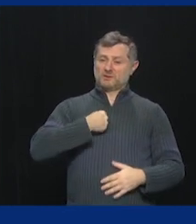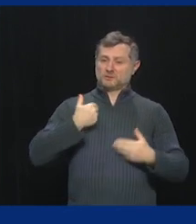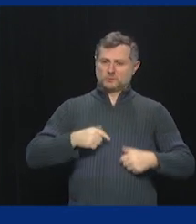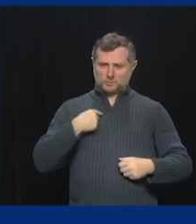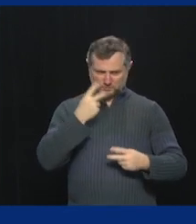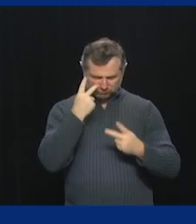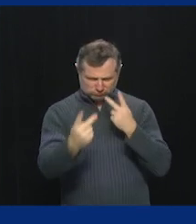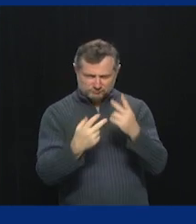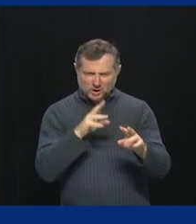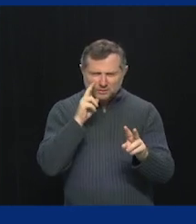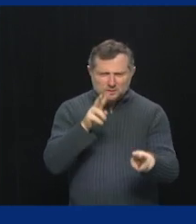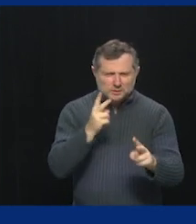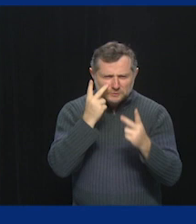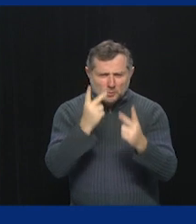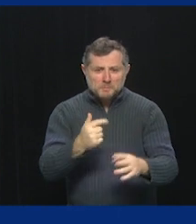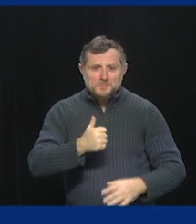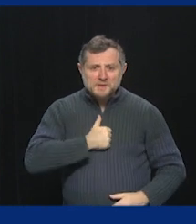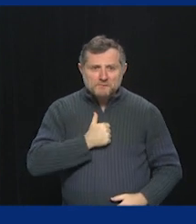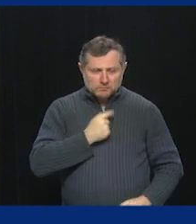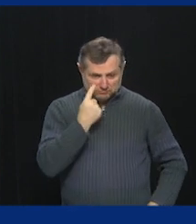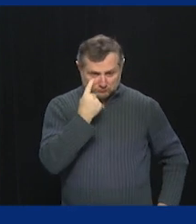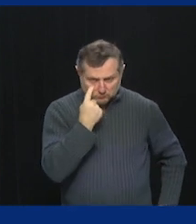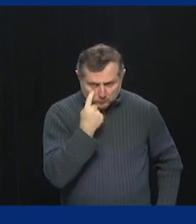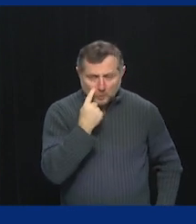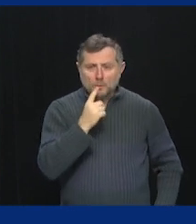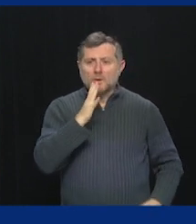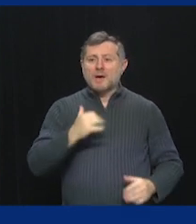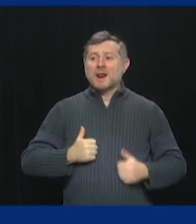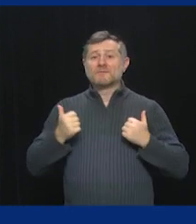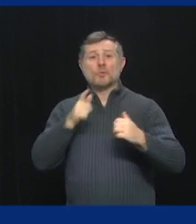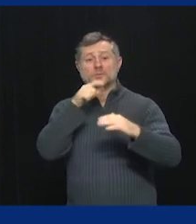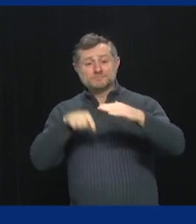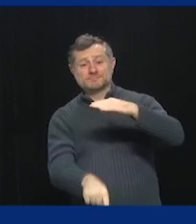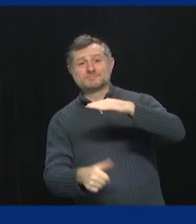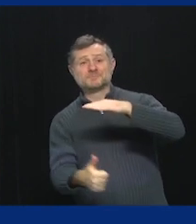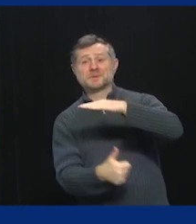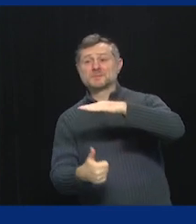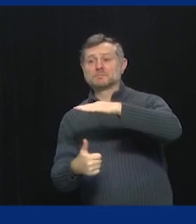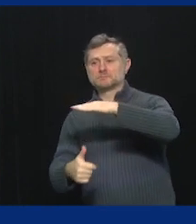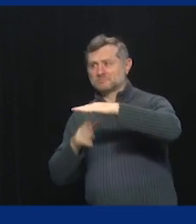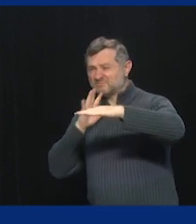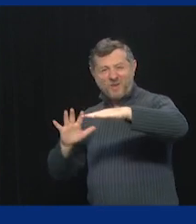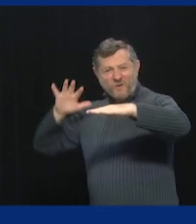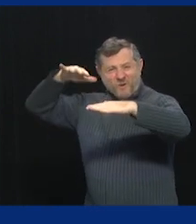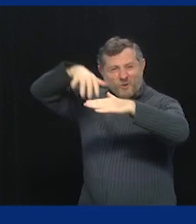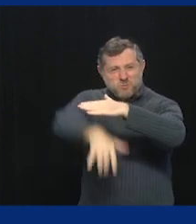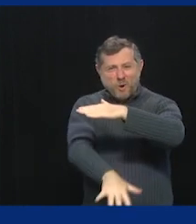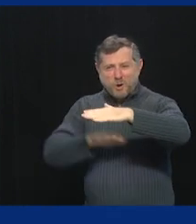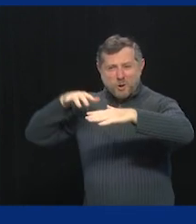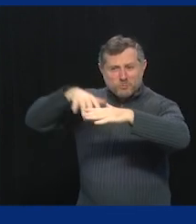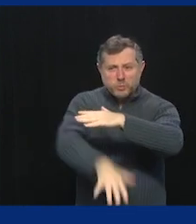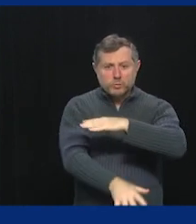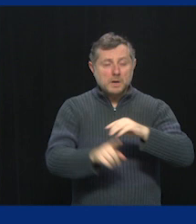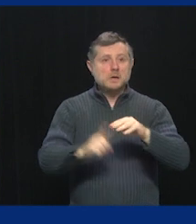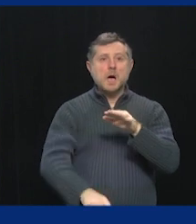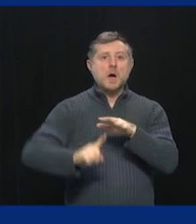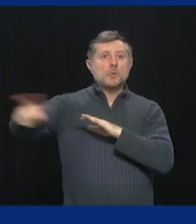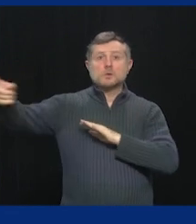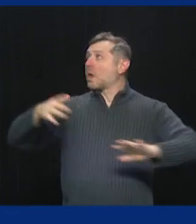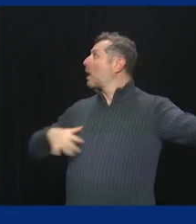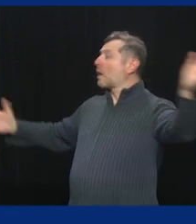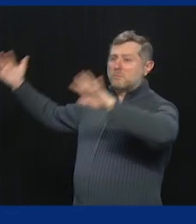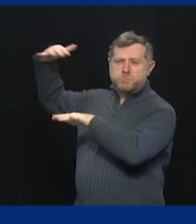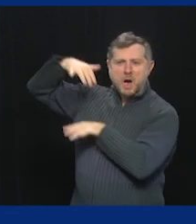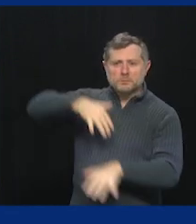saw how they had no escape route when they lived in a basement home. It was their home. It wasn't large, it wasn't fancy, but this was their home.